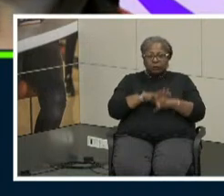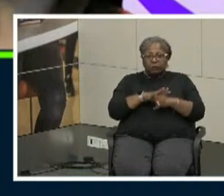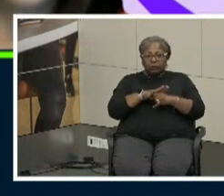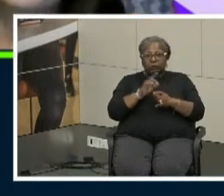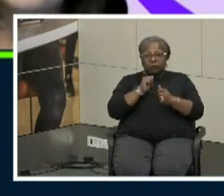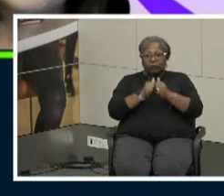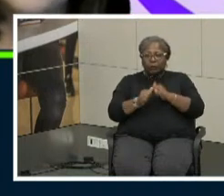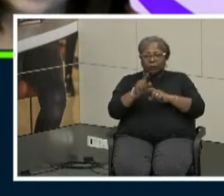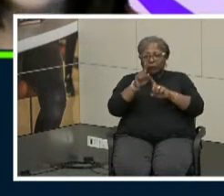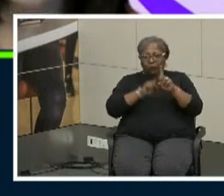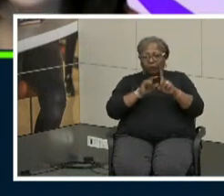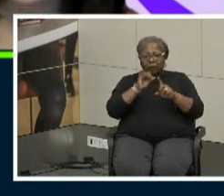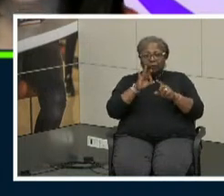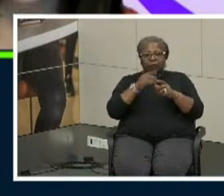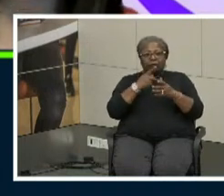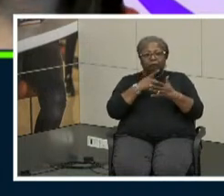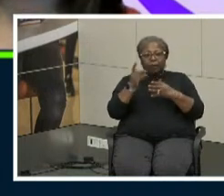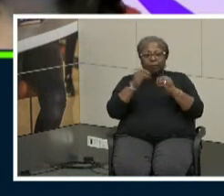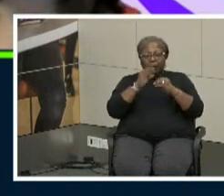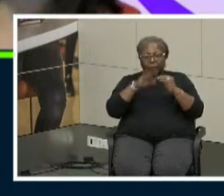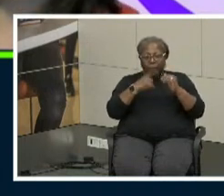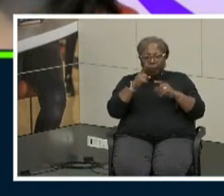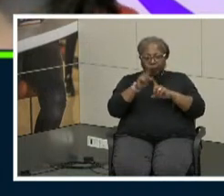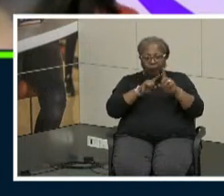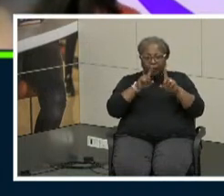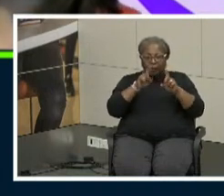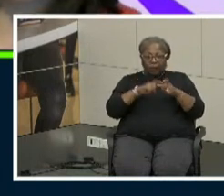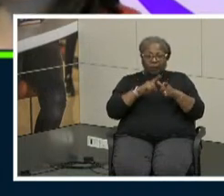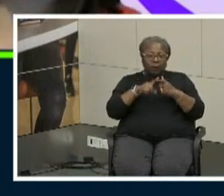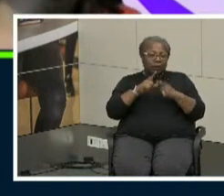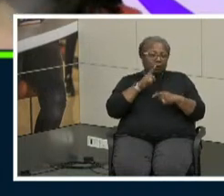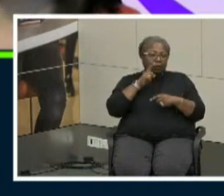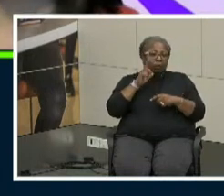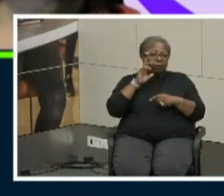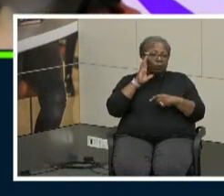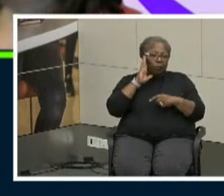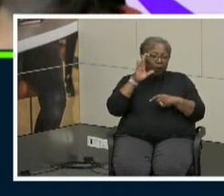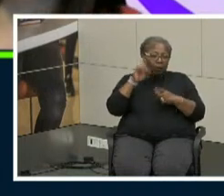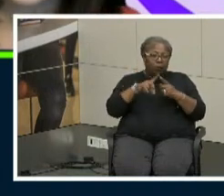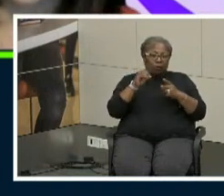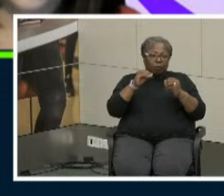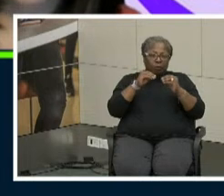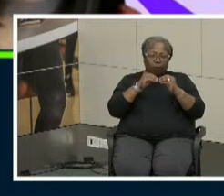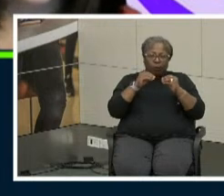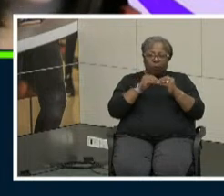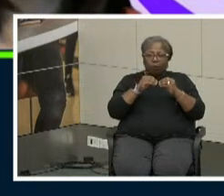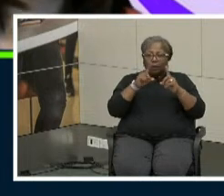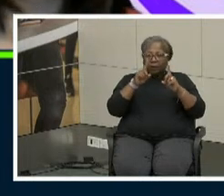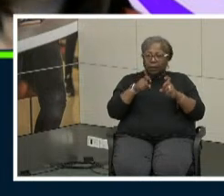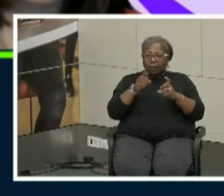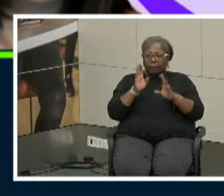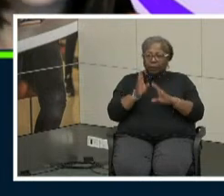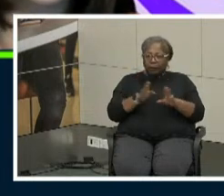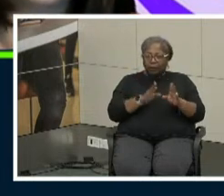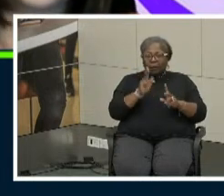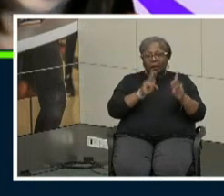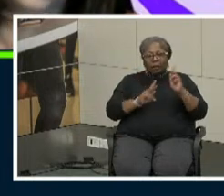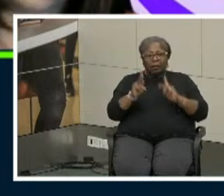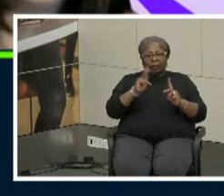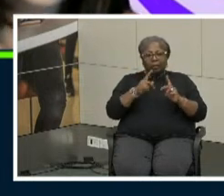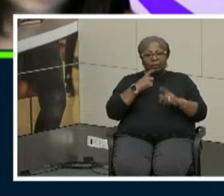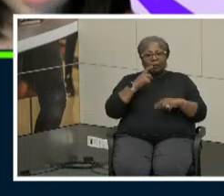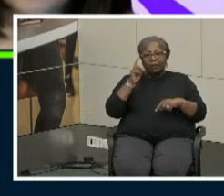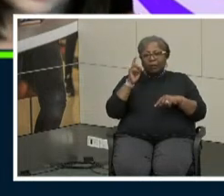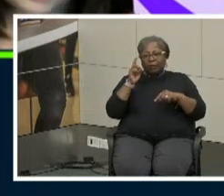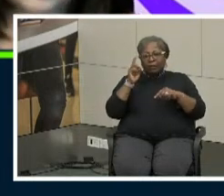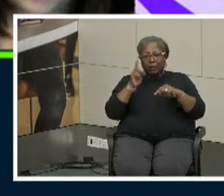pass star if you fail more than one star test you then you have to do even more drill and kill and test prep people say that you